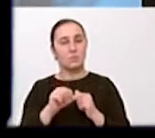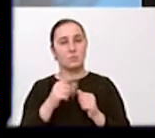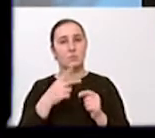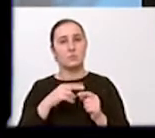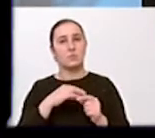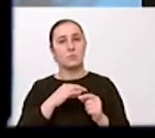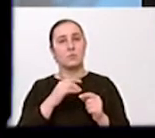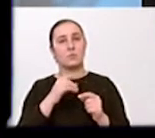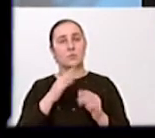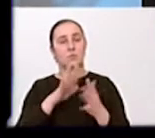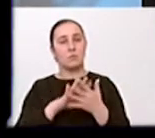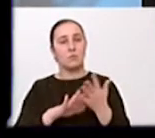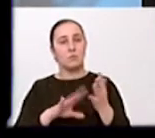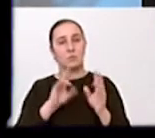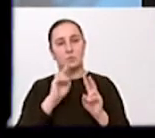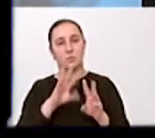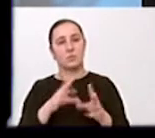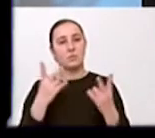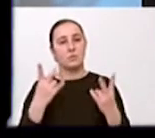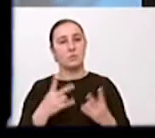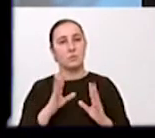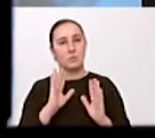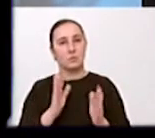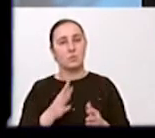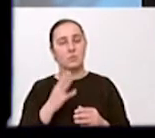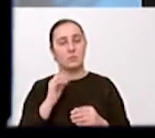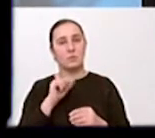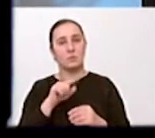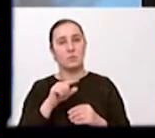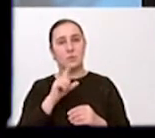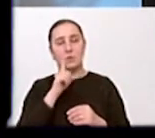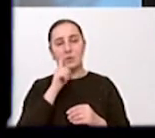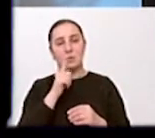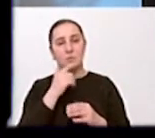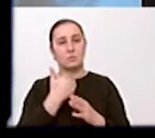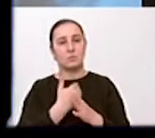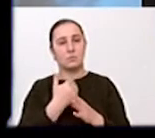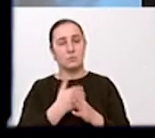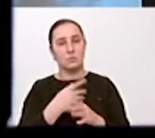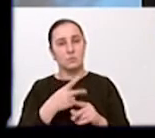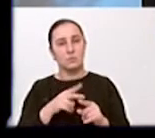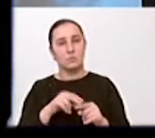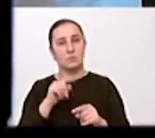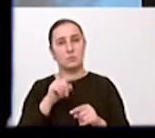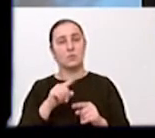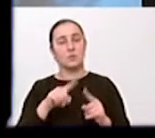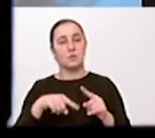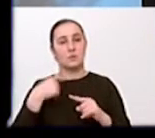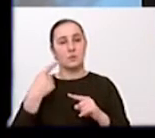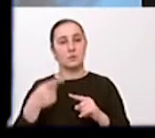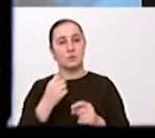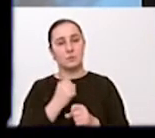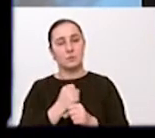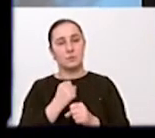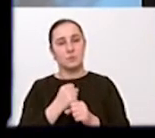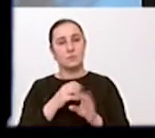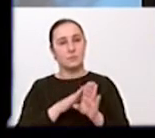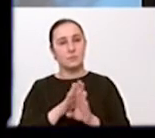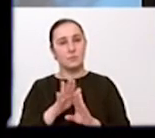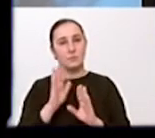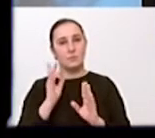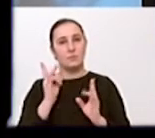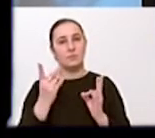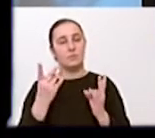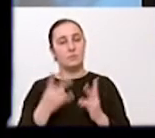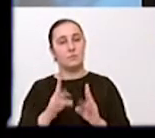davom ettirishni ko'rsatib berishimiz kerak edi. Va yana qalam uskunasi orqali biz keyingi ishimizni amalga oshirishimiz kerak